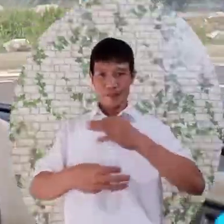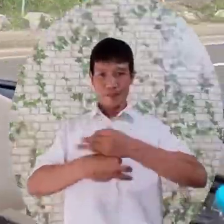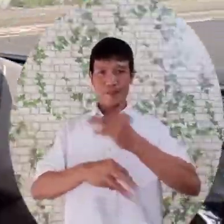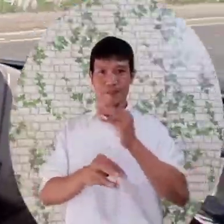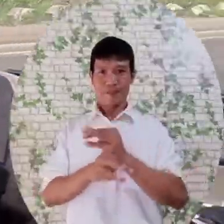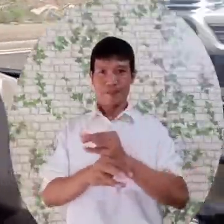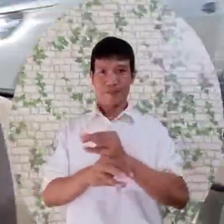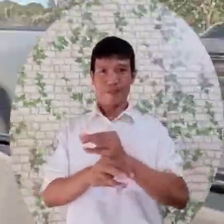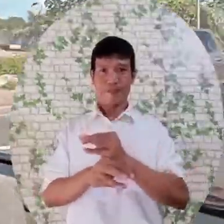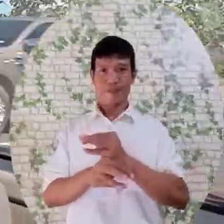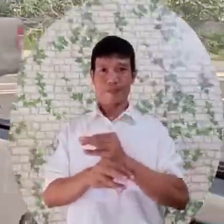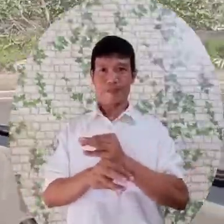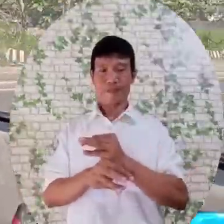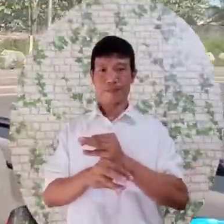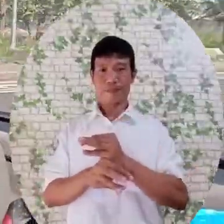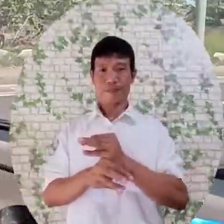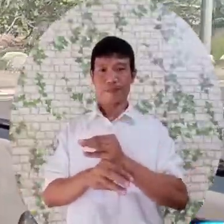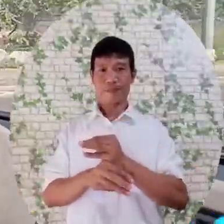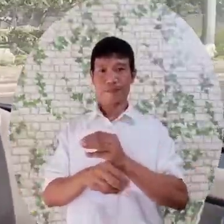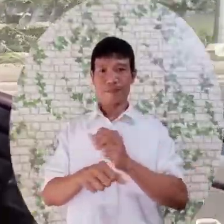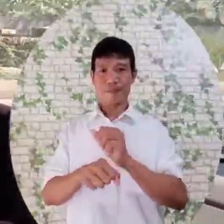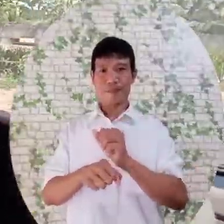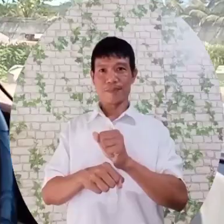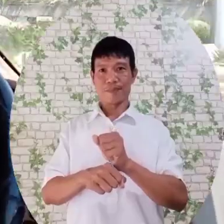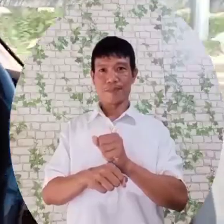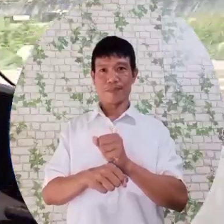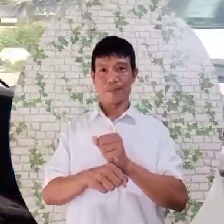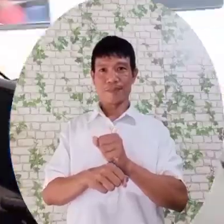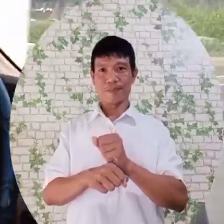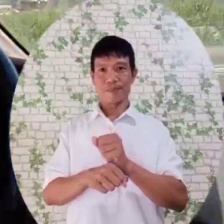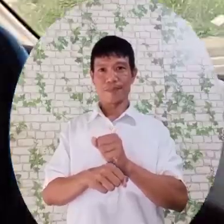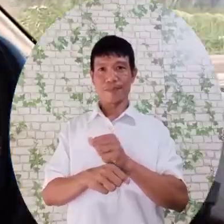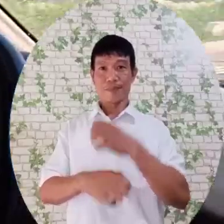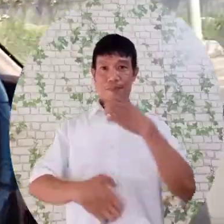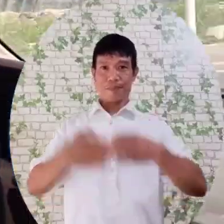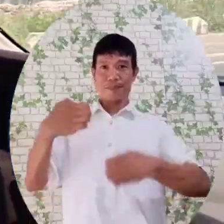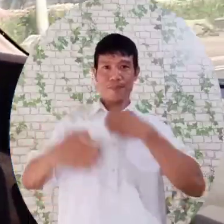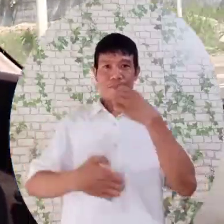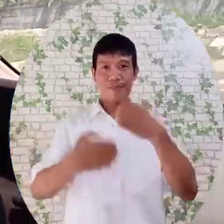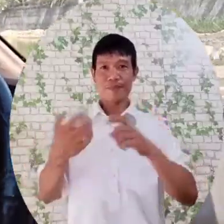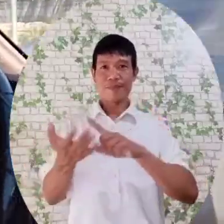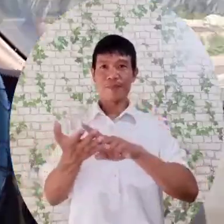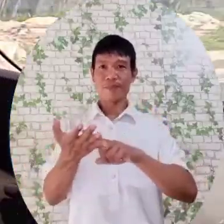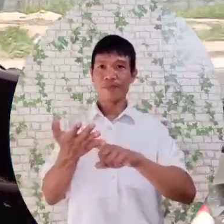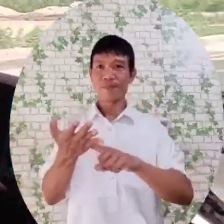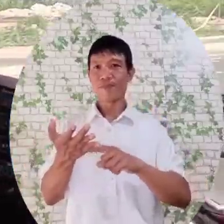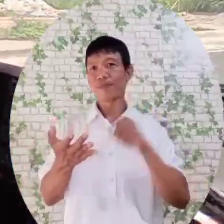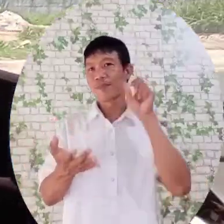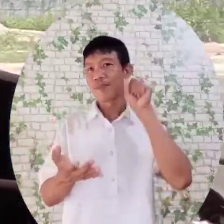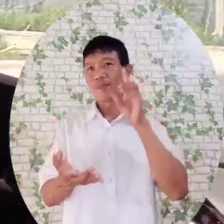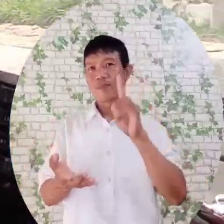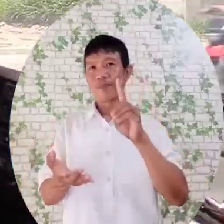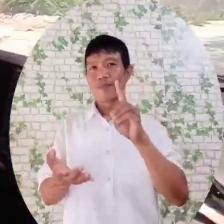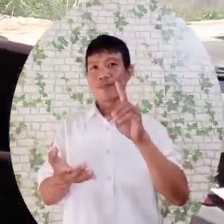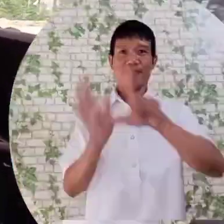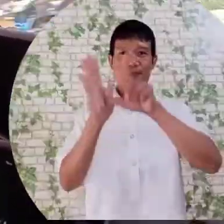So I am excited if what should be her reaction later.